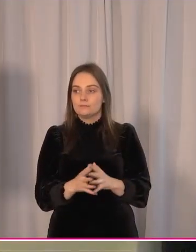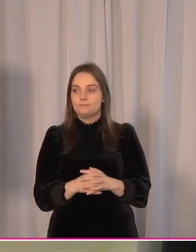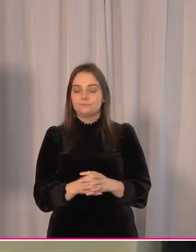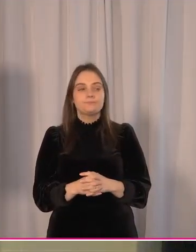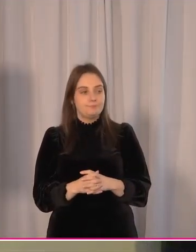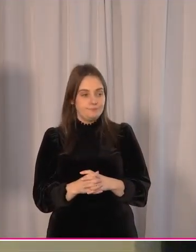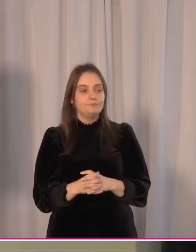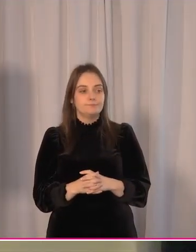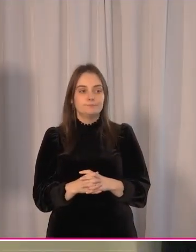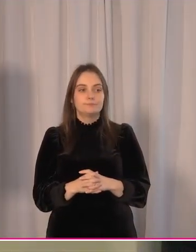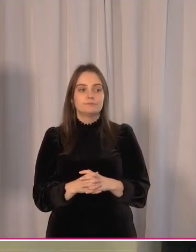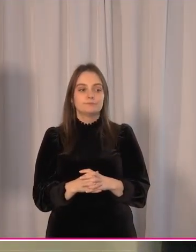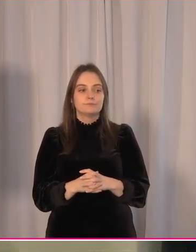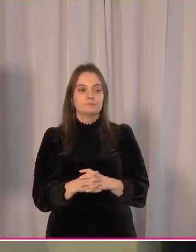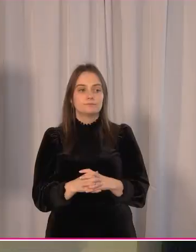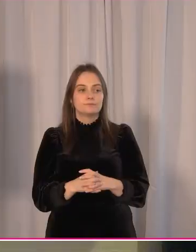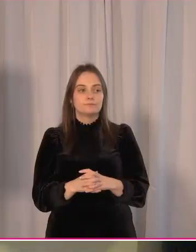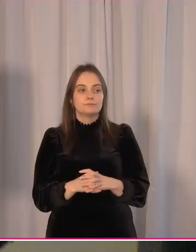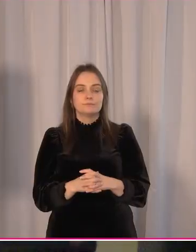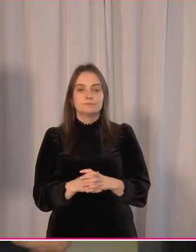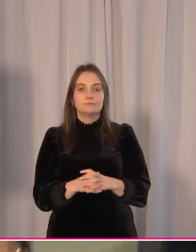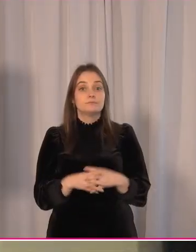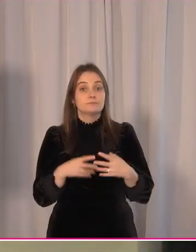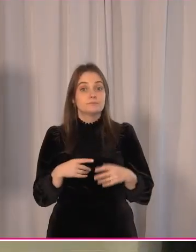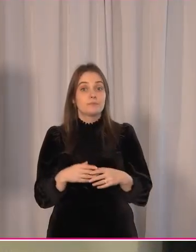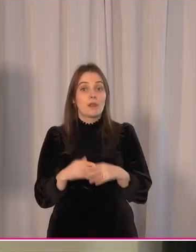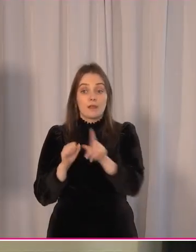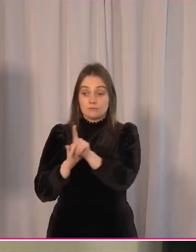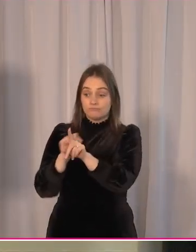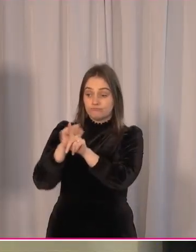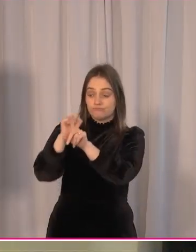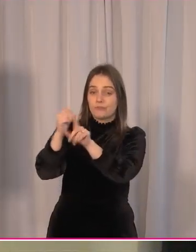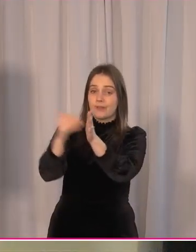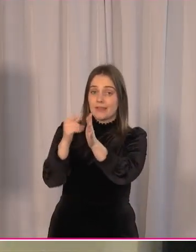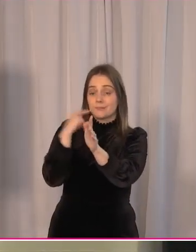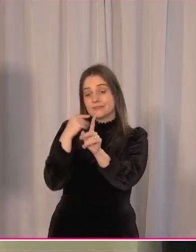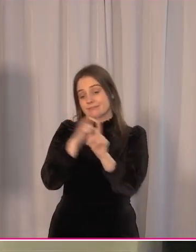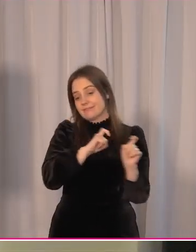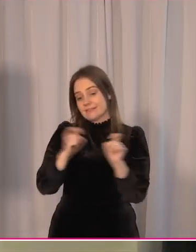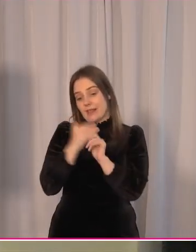Yeah, I think we have come a long way, but we certainly have a long way to go.